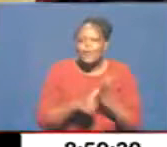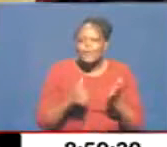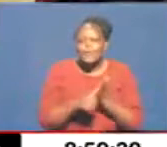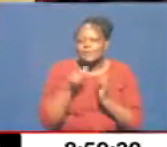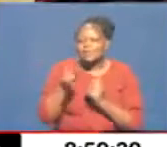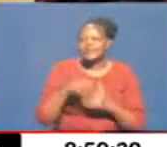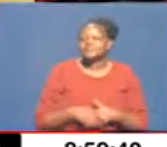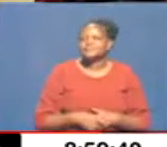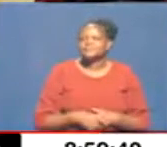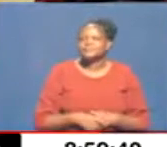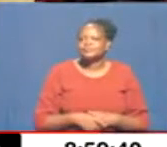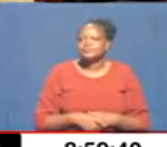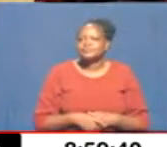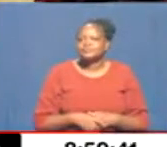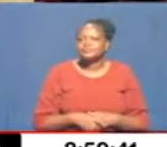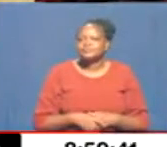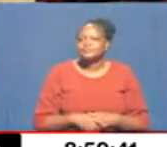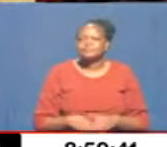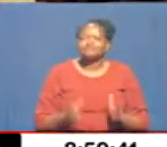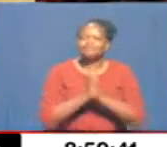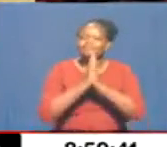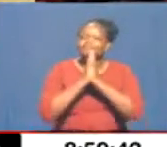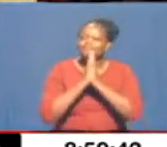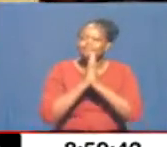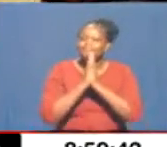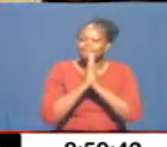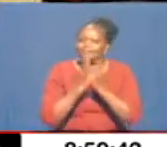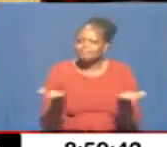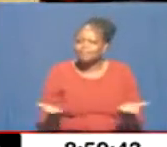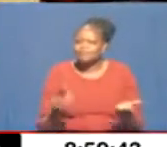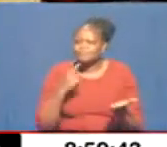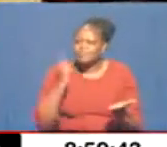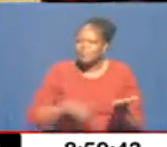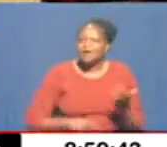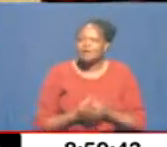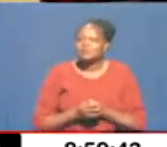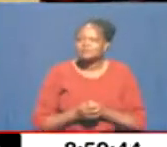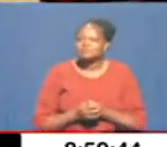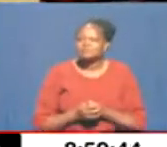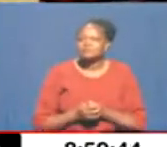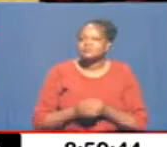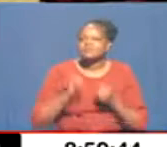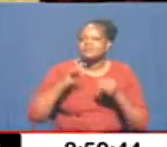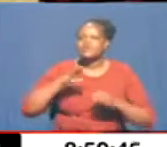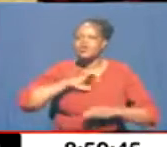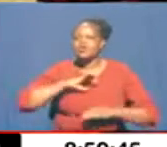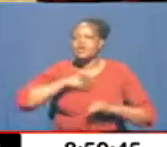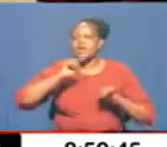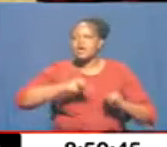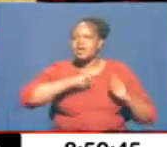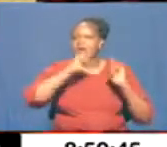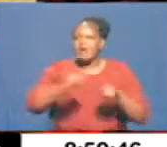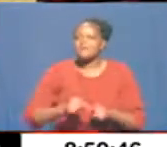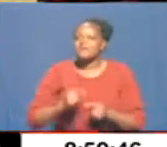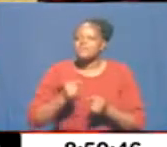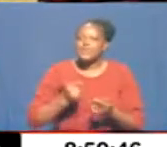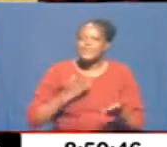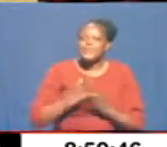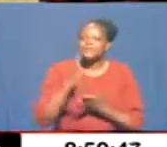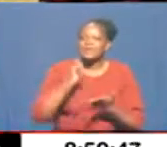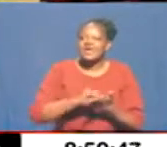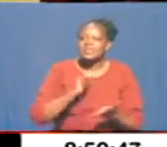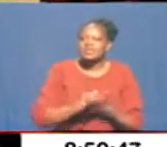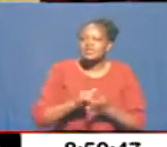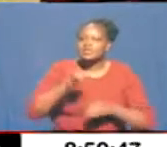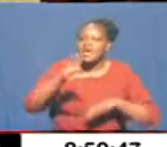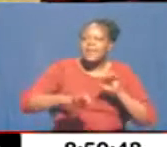area. Ng'ombe ambayo iko ndani kama iko na mwenyewe, mwenyewe akuje atupe proof ya kwamba ng'ombe ni